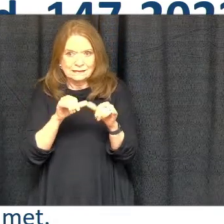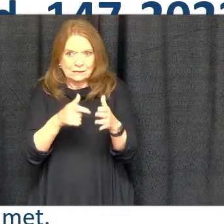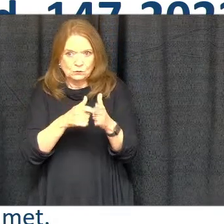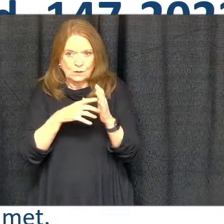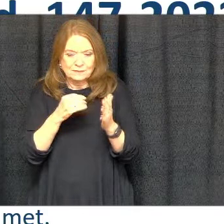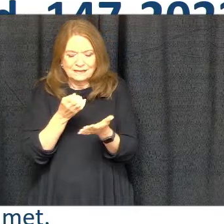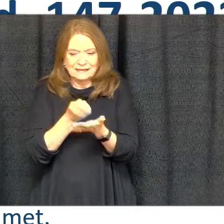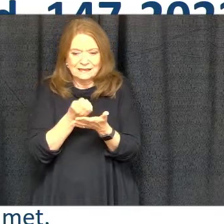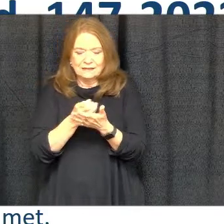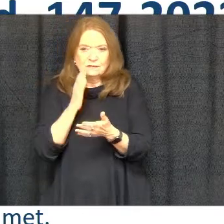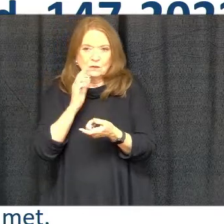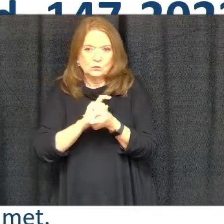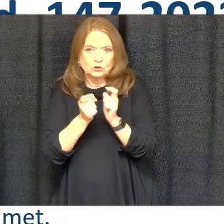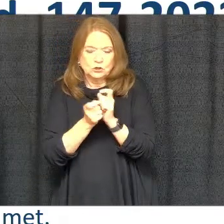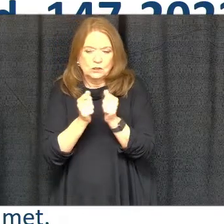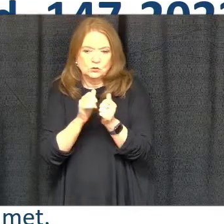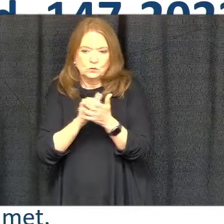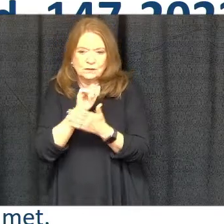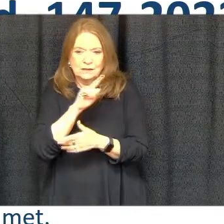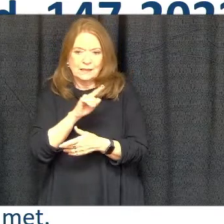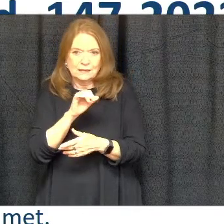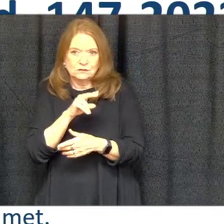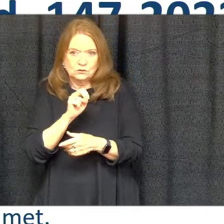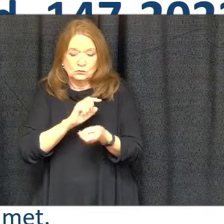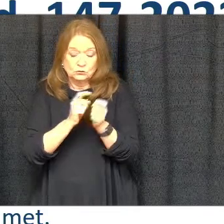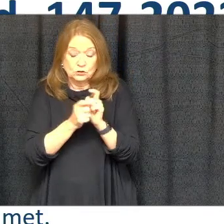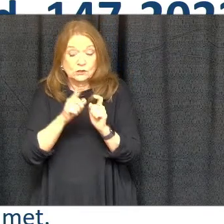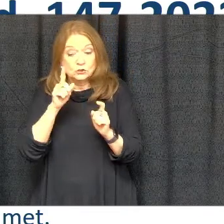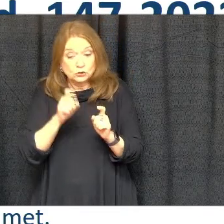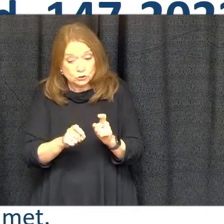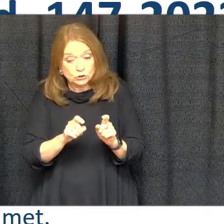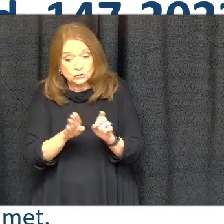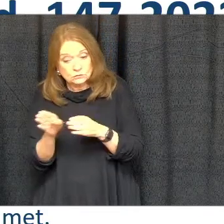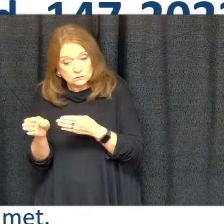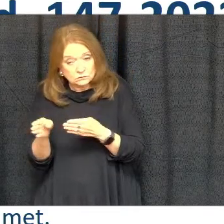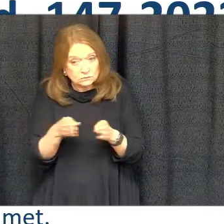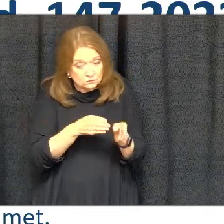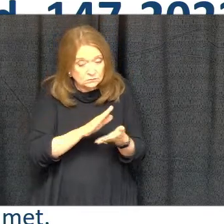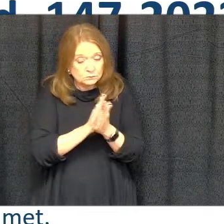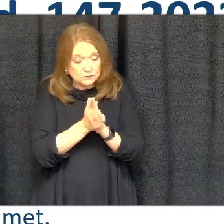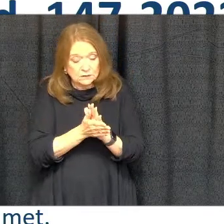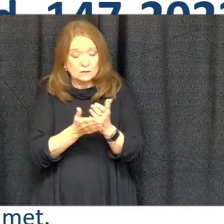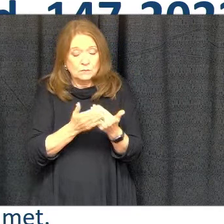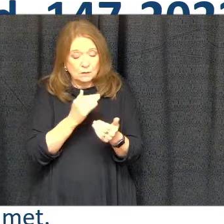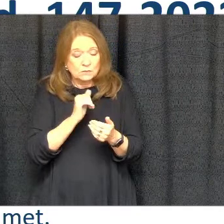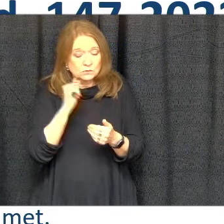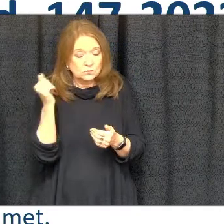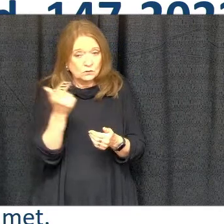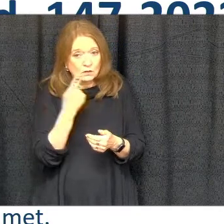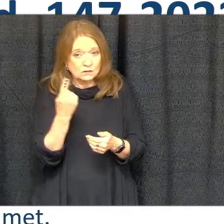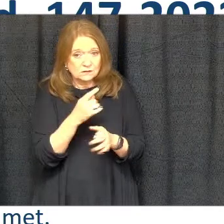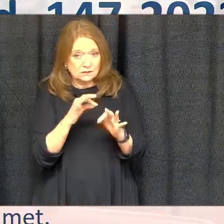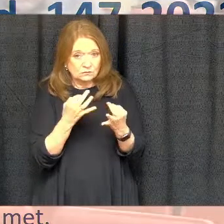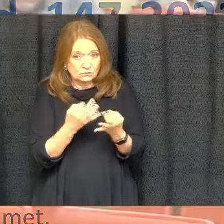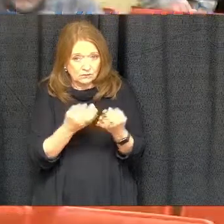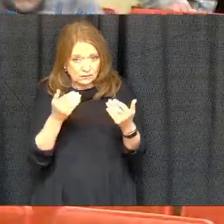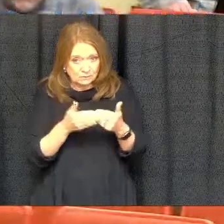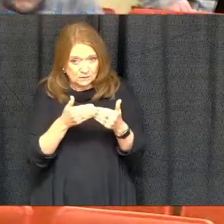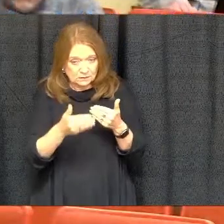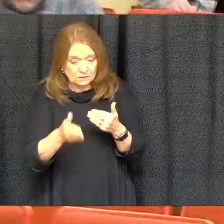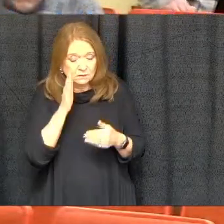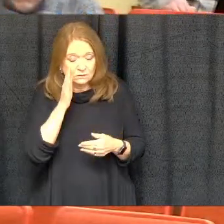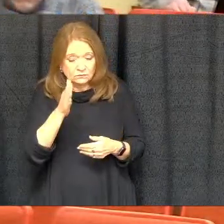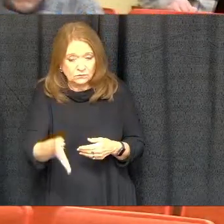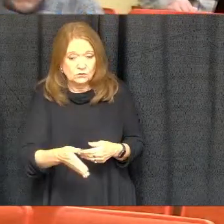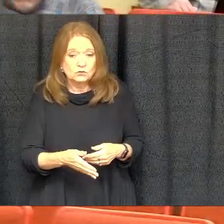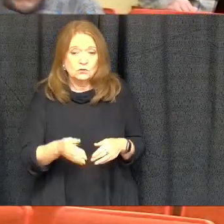that are going to change with that zone change should steer this to become nearly all single-family structures going forward. As I mentioned, a neighborhood